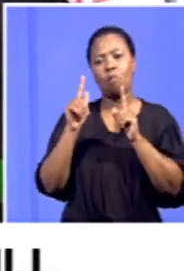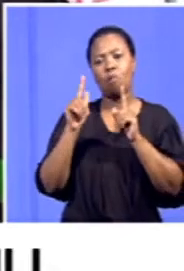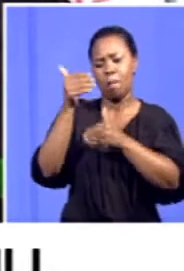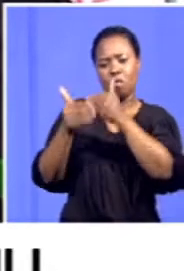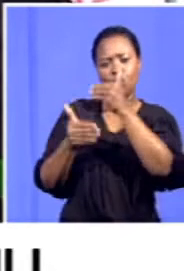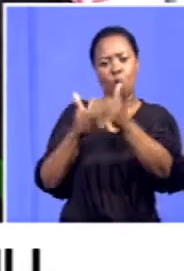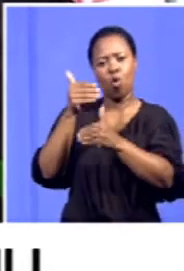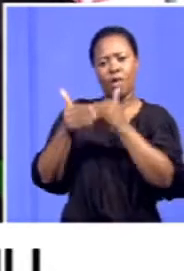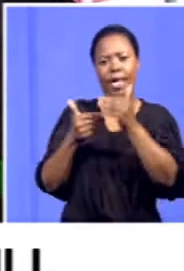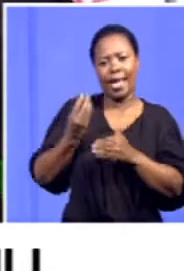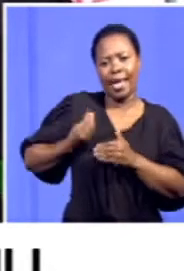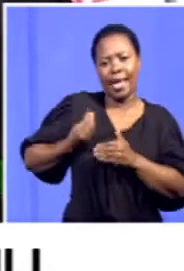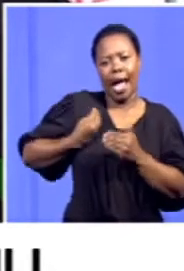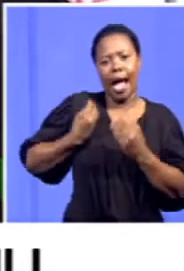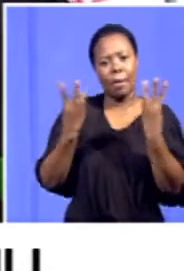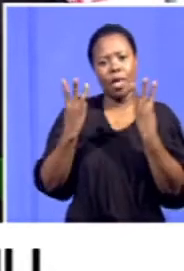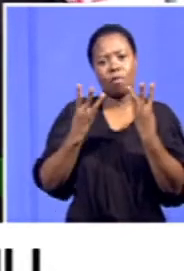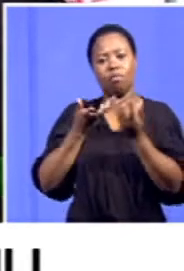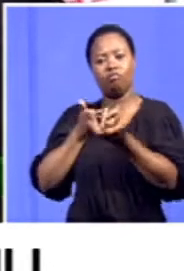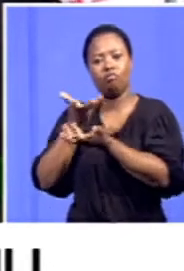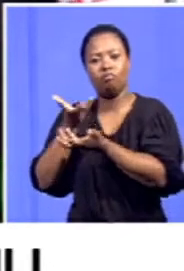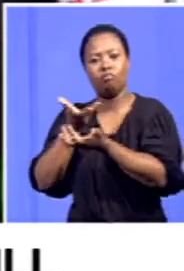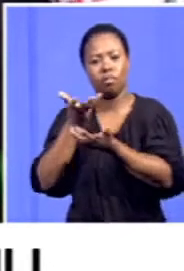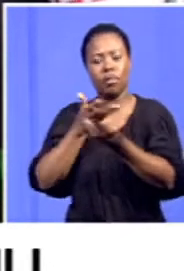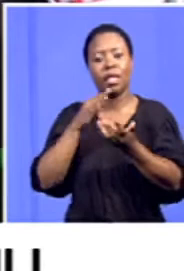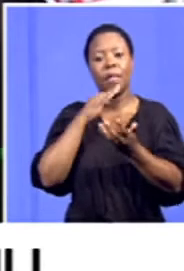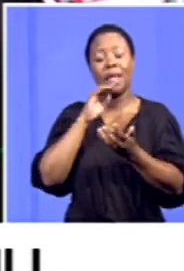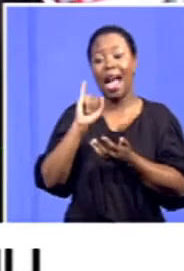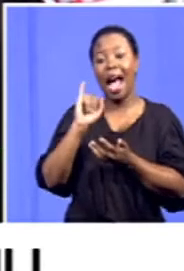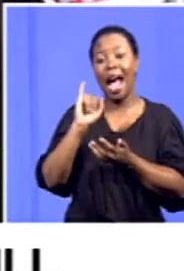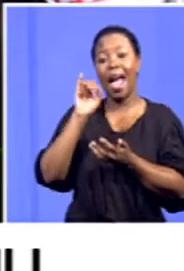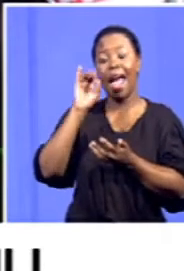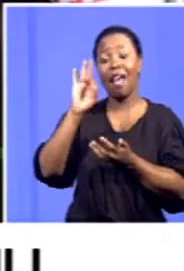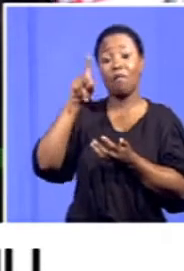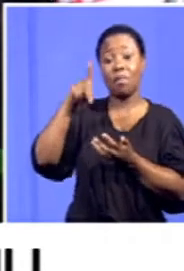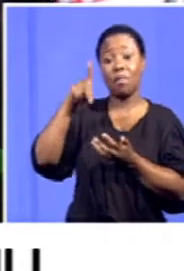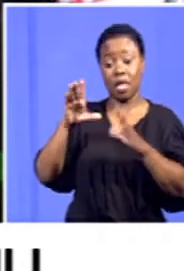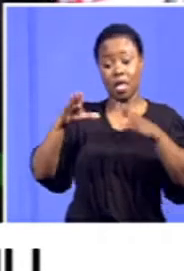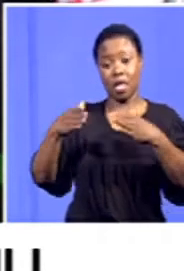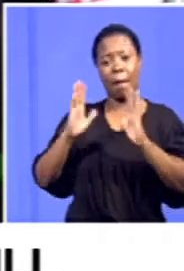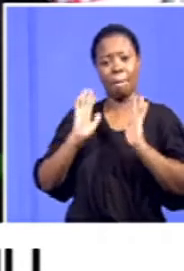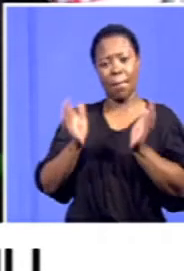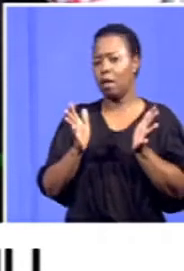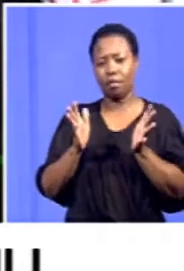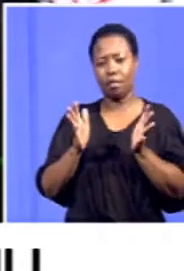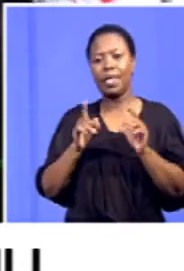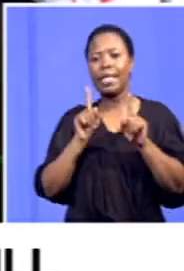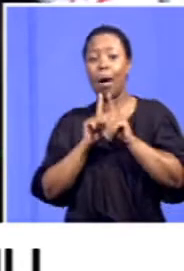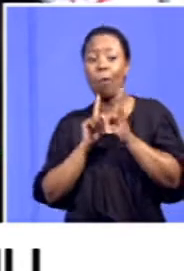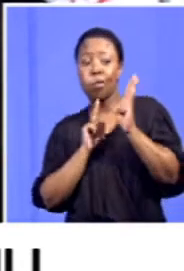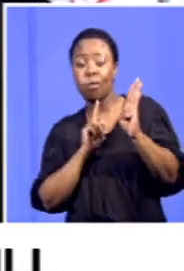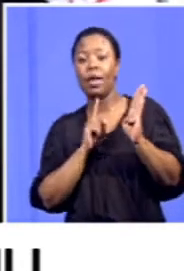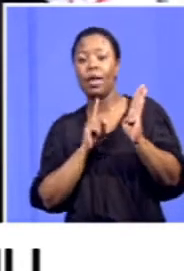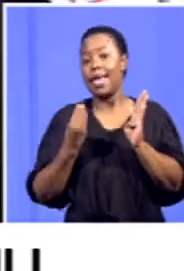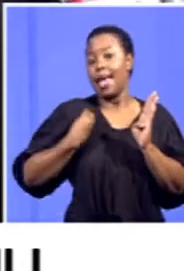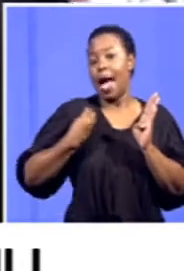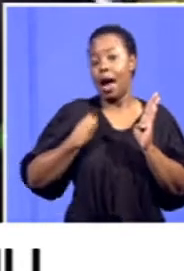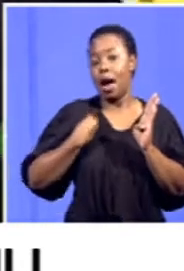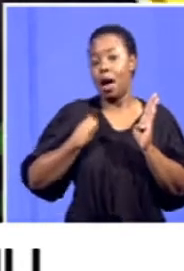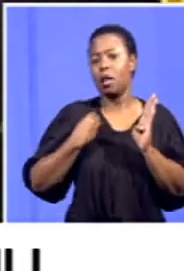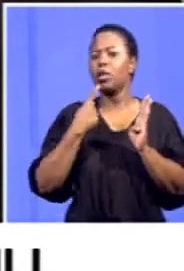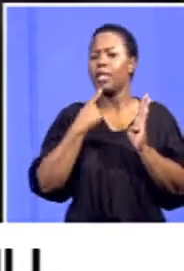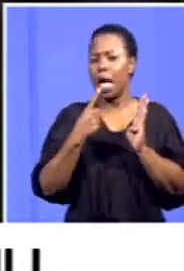people, not only in IFP structures, but I mean just broader society. A young person who's sitting at home saying that I want to take